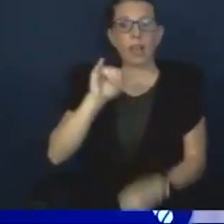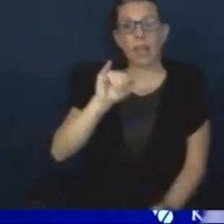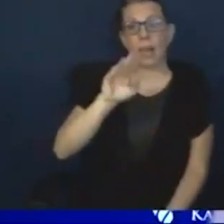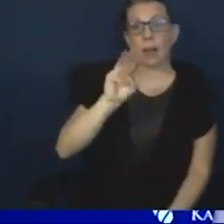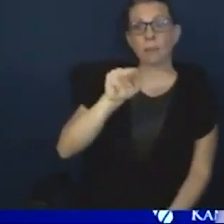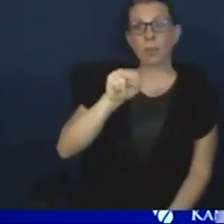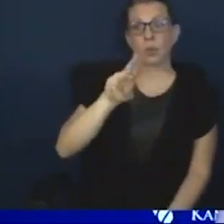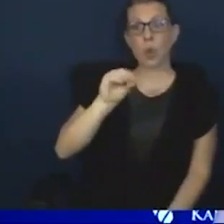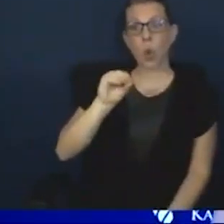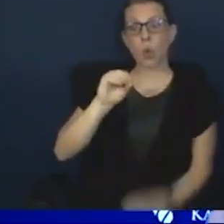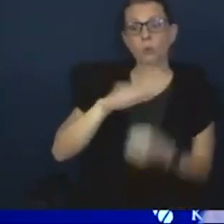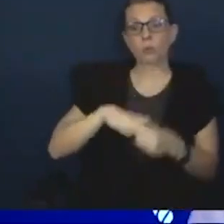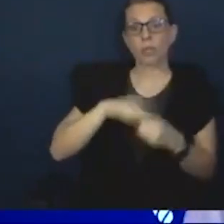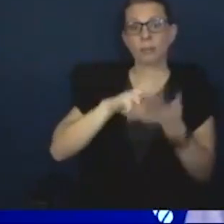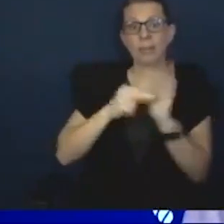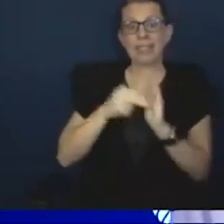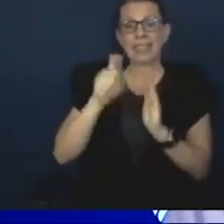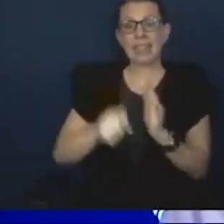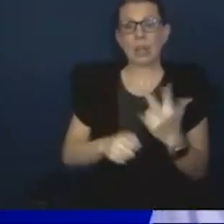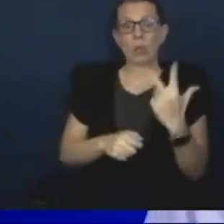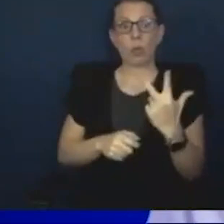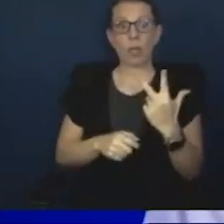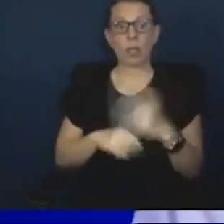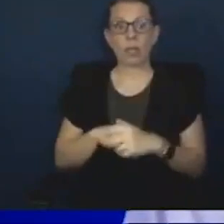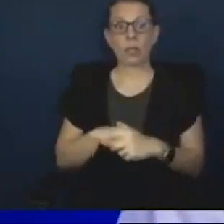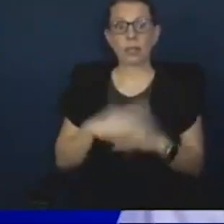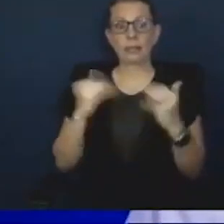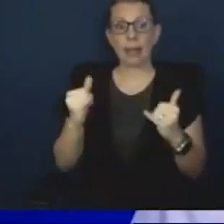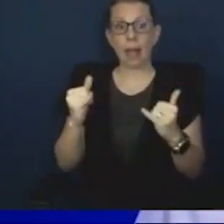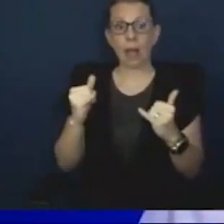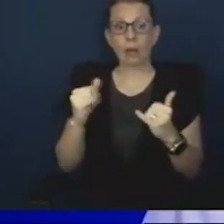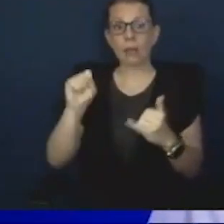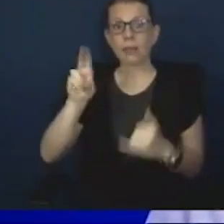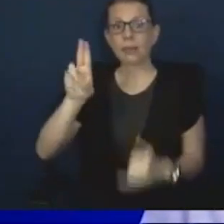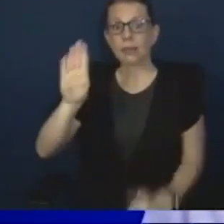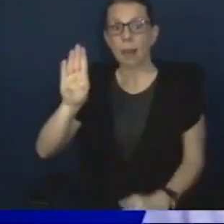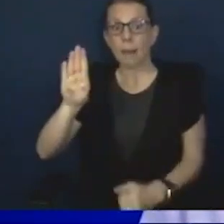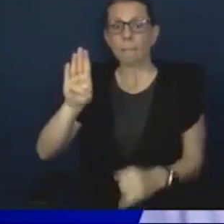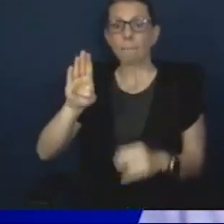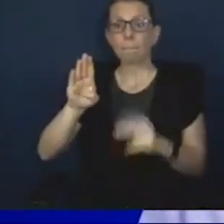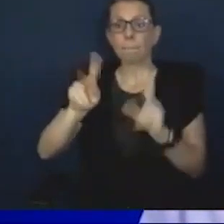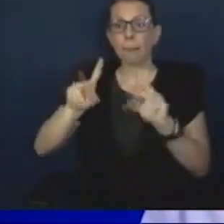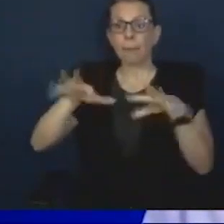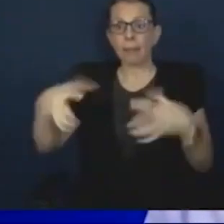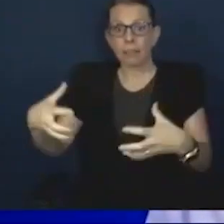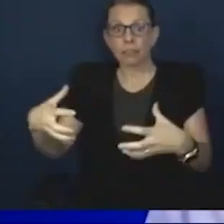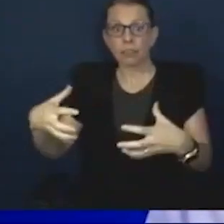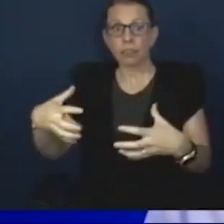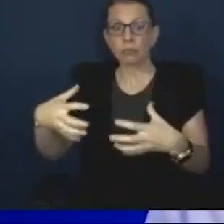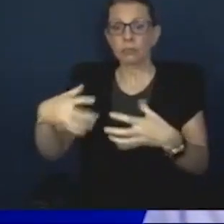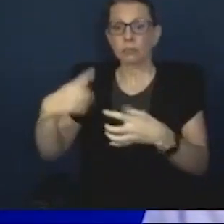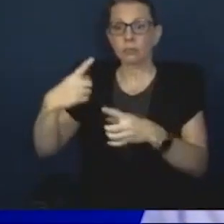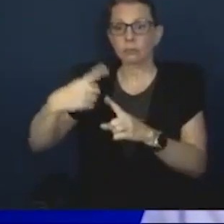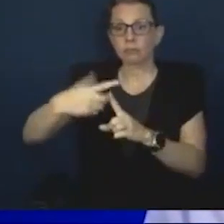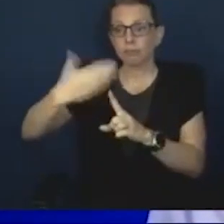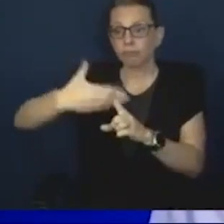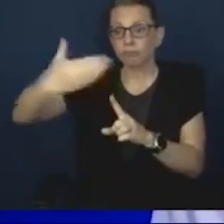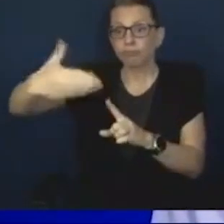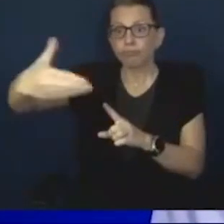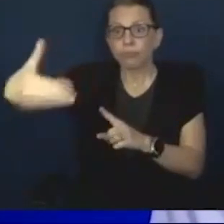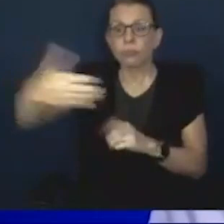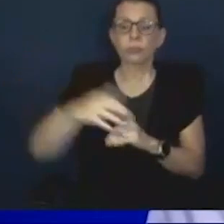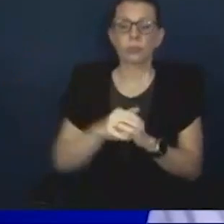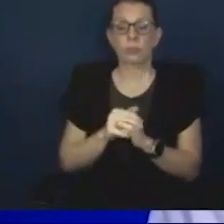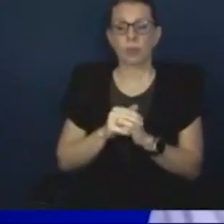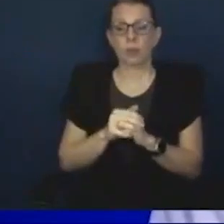they're looking at other subpopulations, age maybe, mm-hmm. or months out. And what we have seen consistently still, just